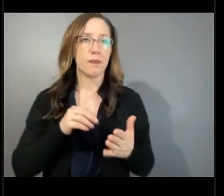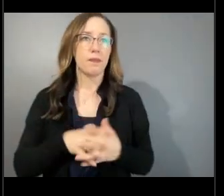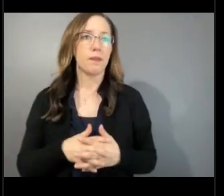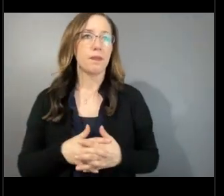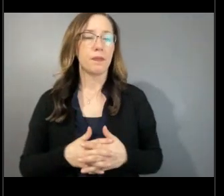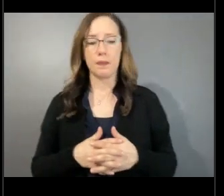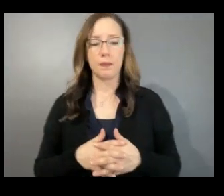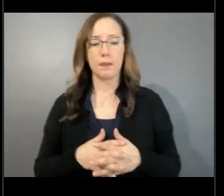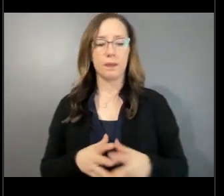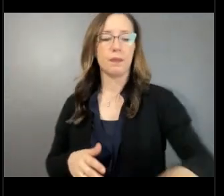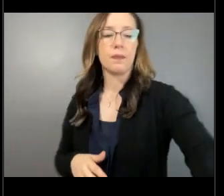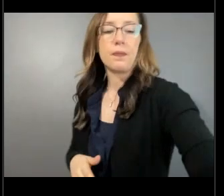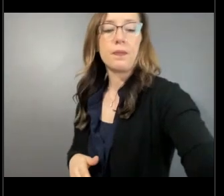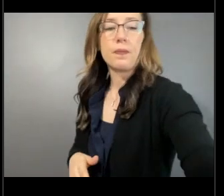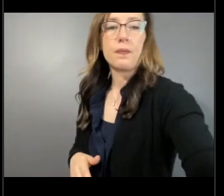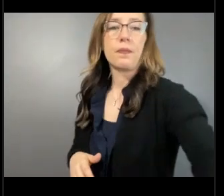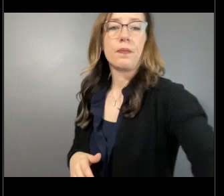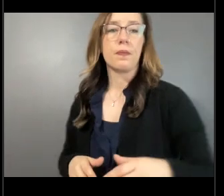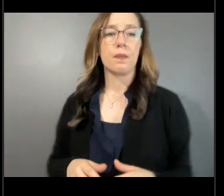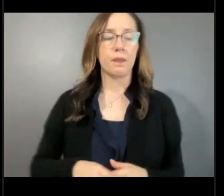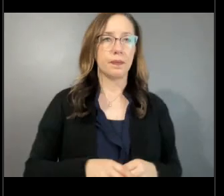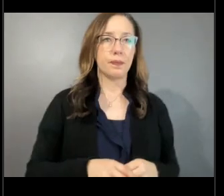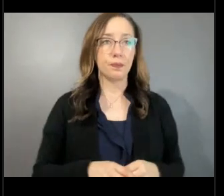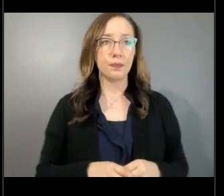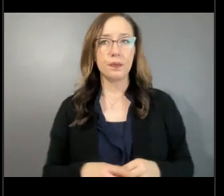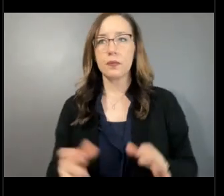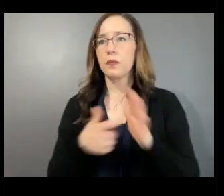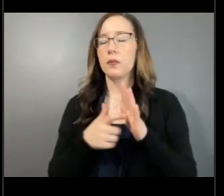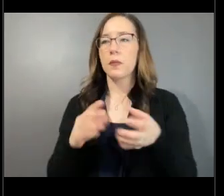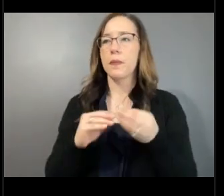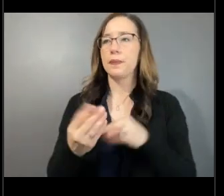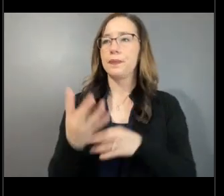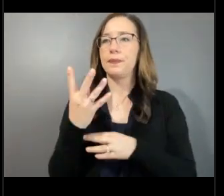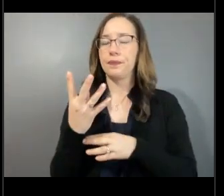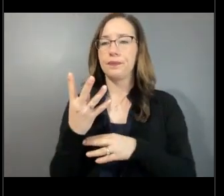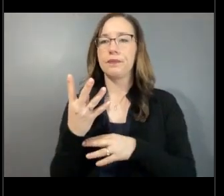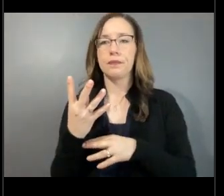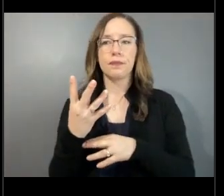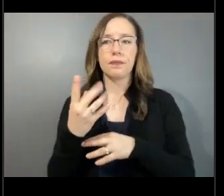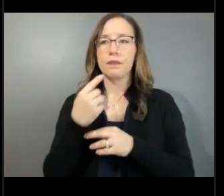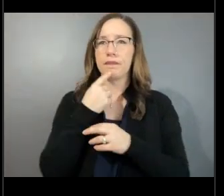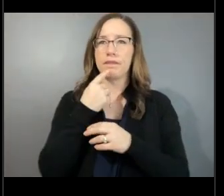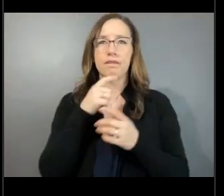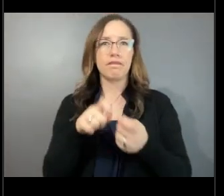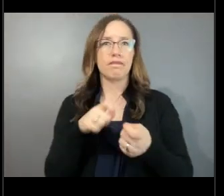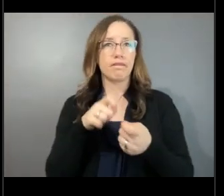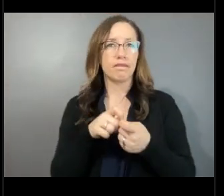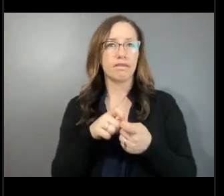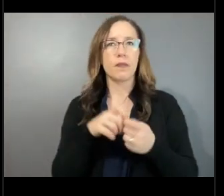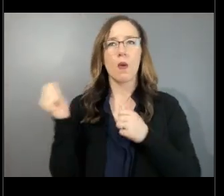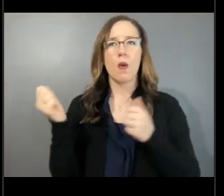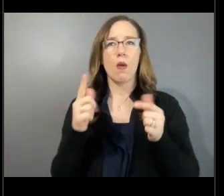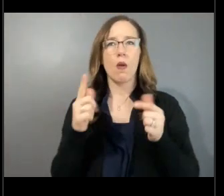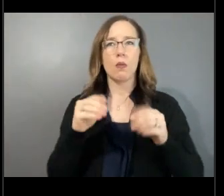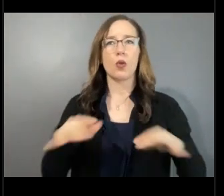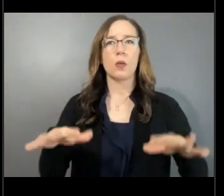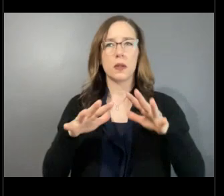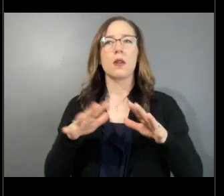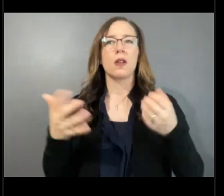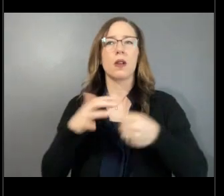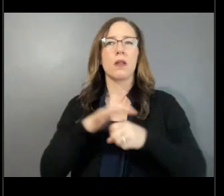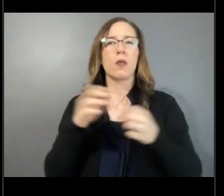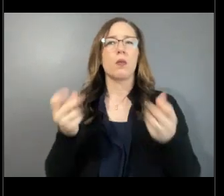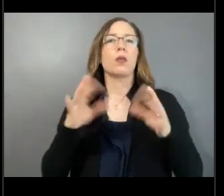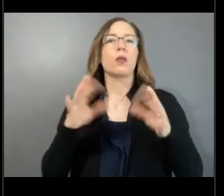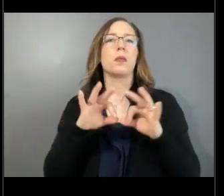Thank you again, Michael. Requirement 4 specifies that all premises within covered multifamily